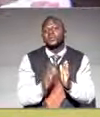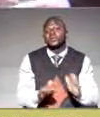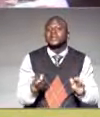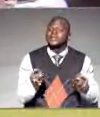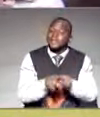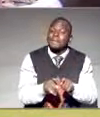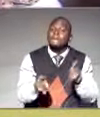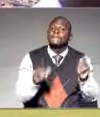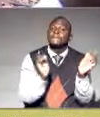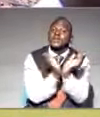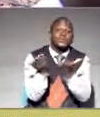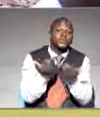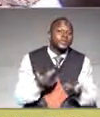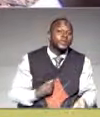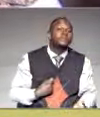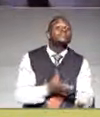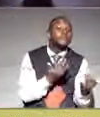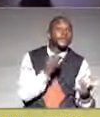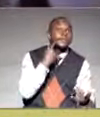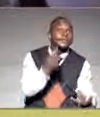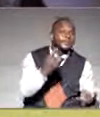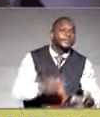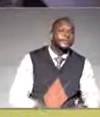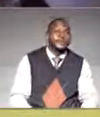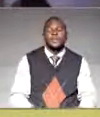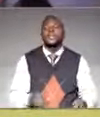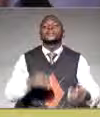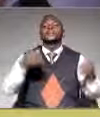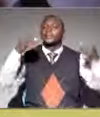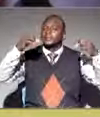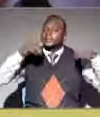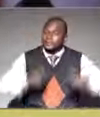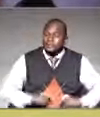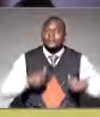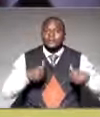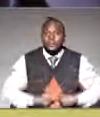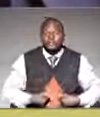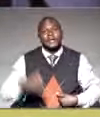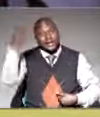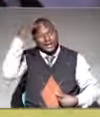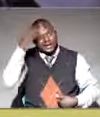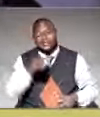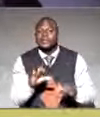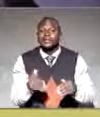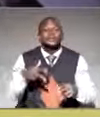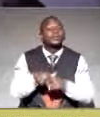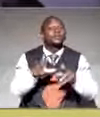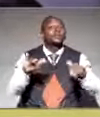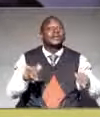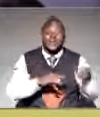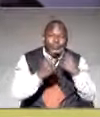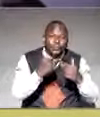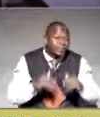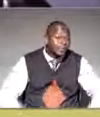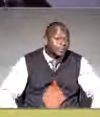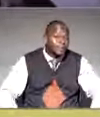kye kinayenkana wa nacyo tukirinze. We are tired of you. Chiteta ine fujo aba boda ne bagenda ngaba kaba buli watu